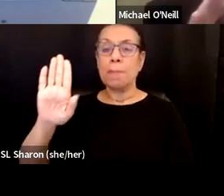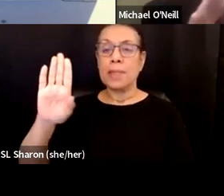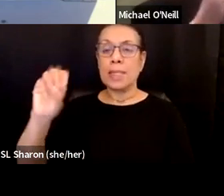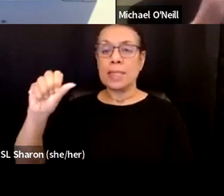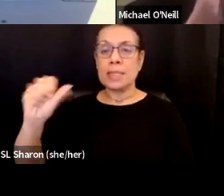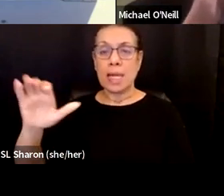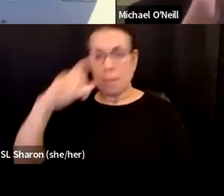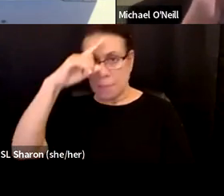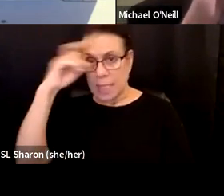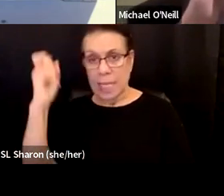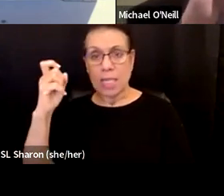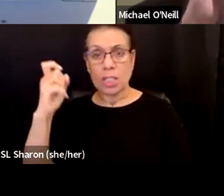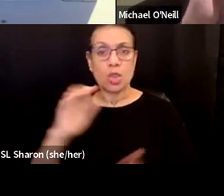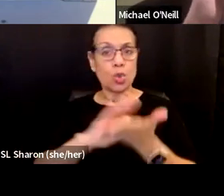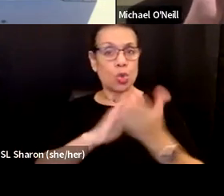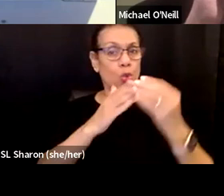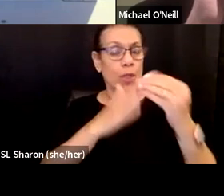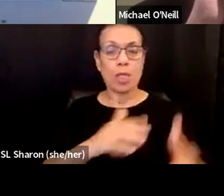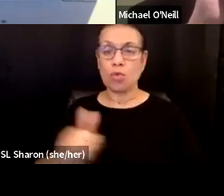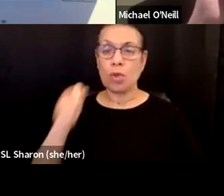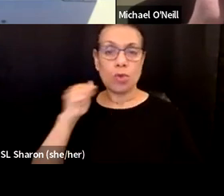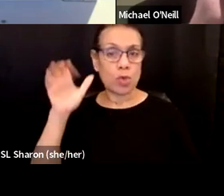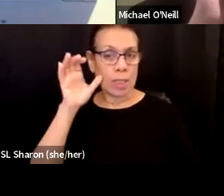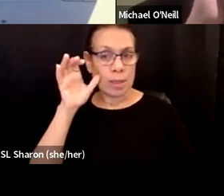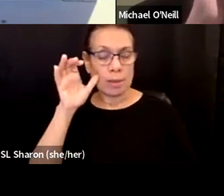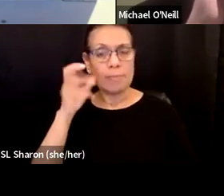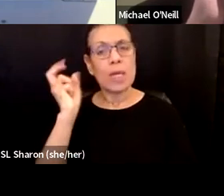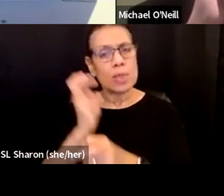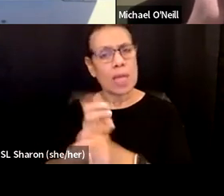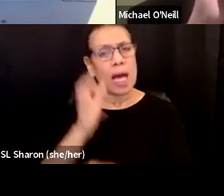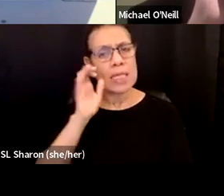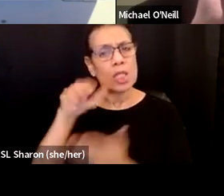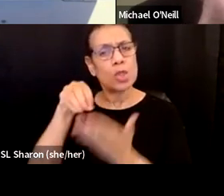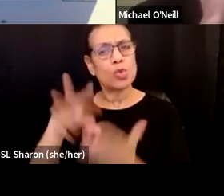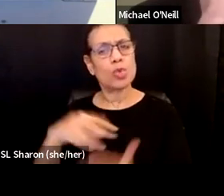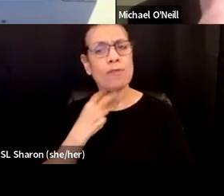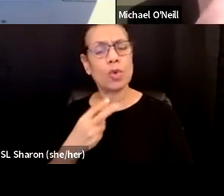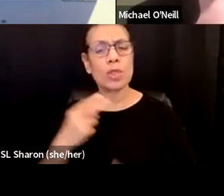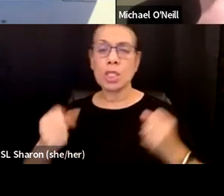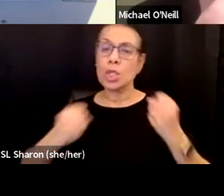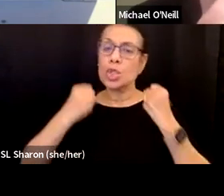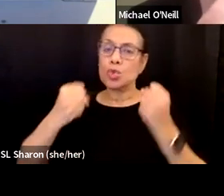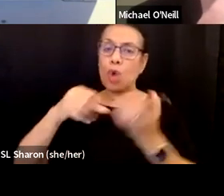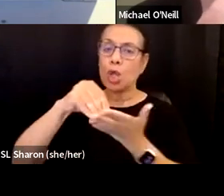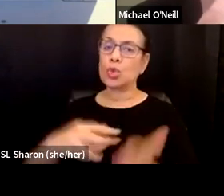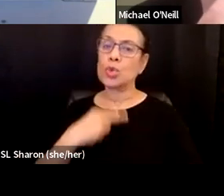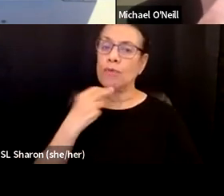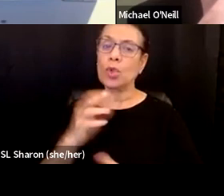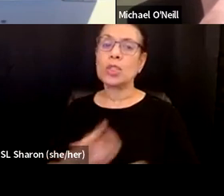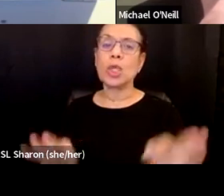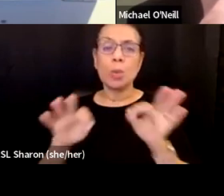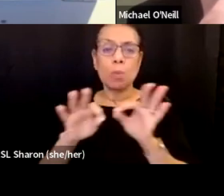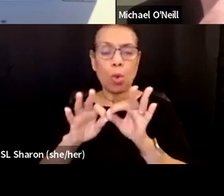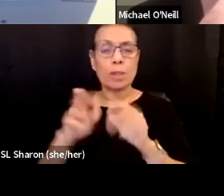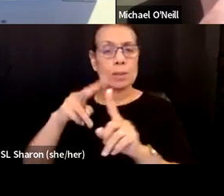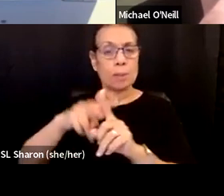and respect you it became difficult to hear students voices a strong student voice is essential for the future of our